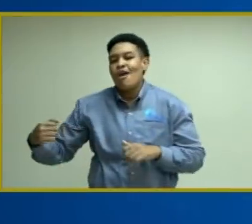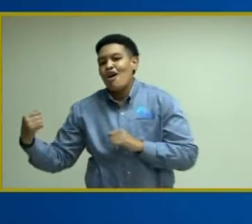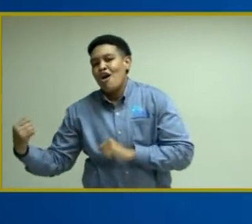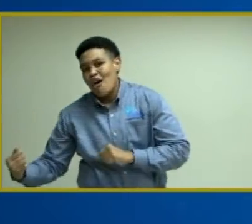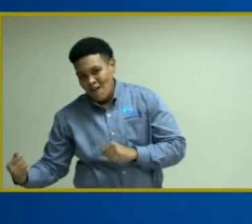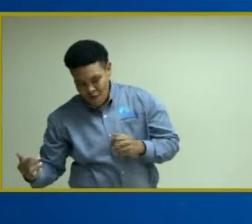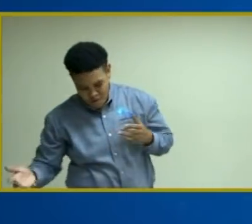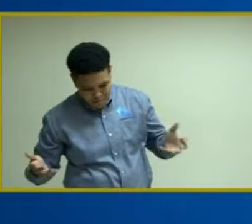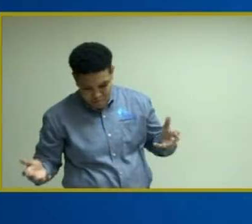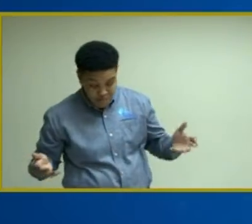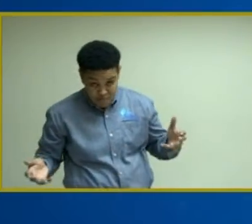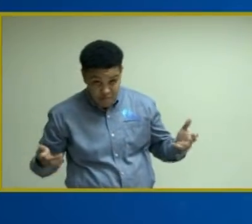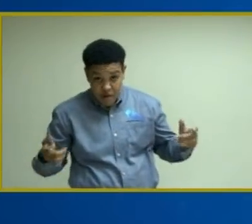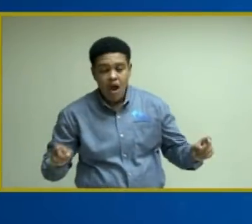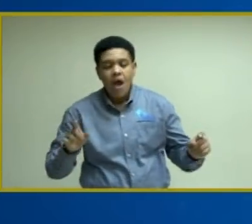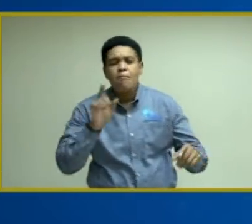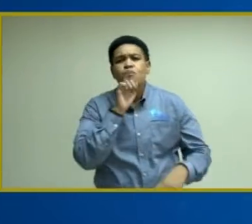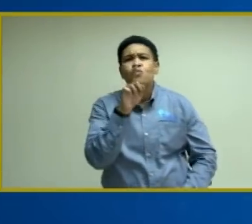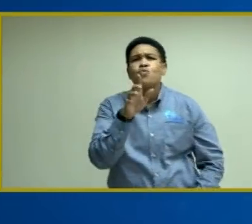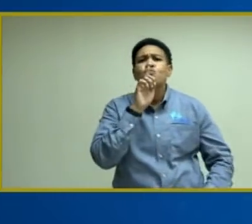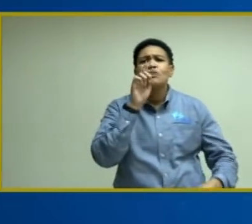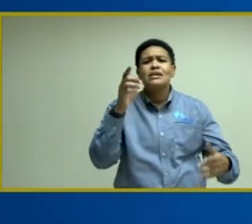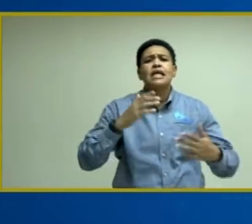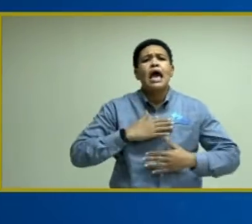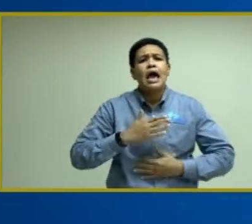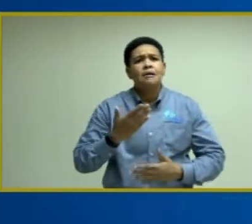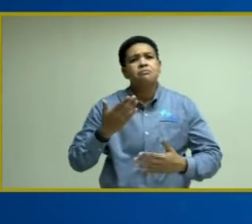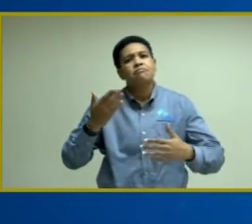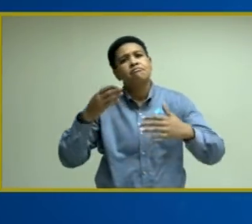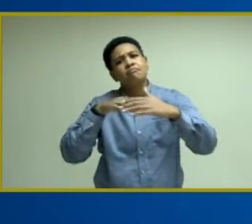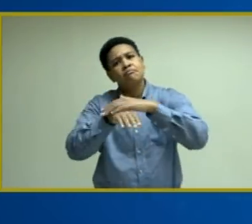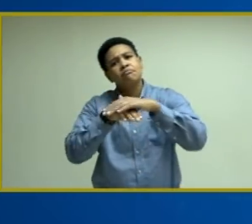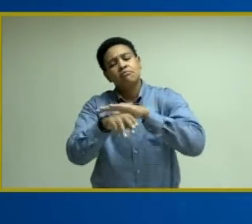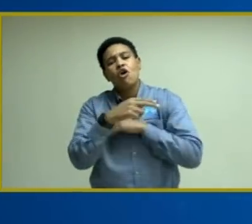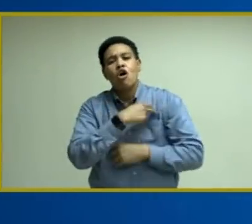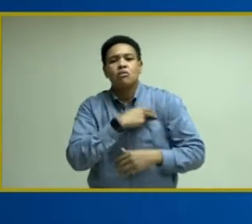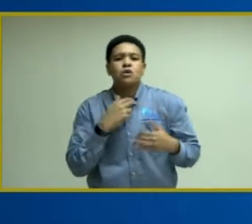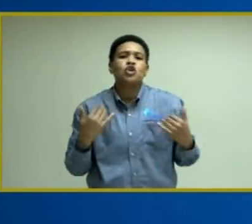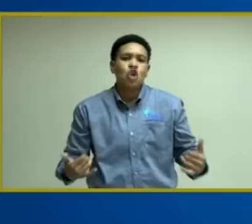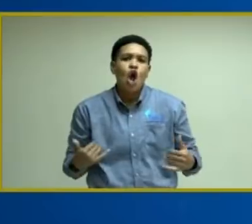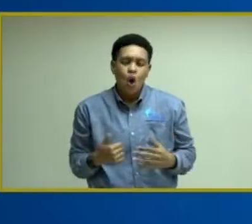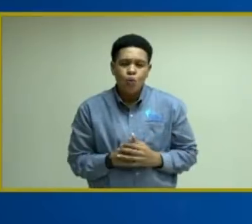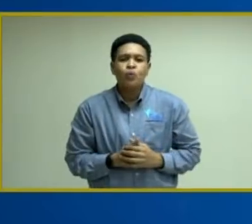cases that are admitted to hospital now.